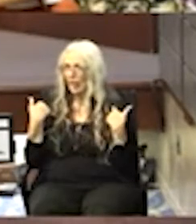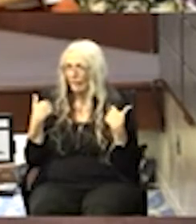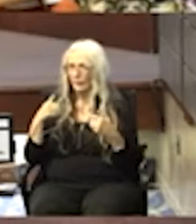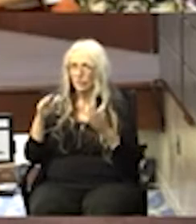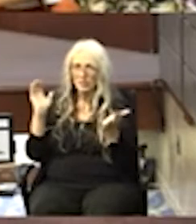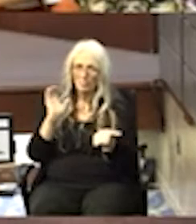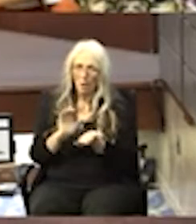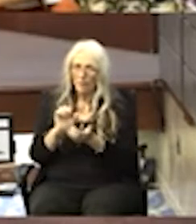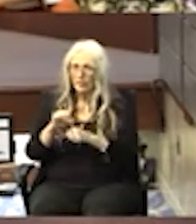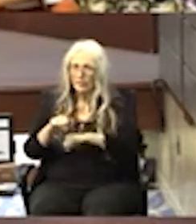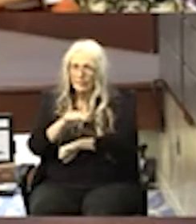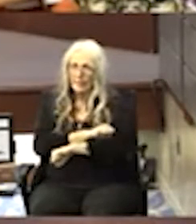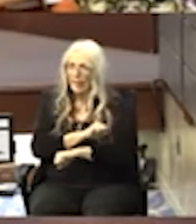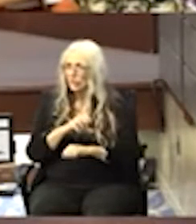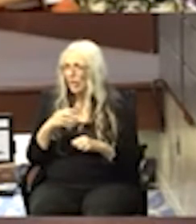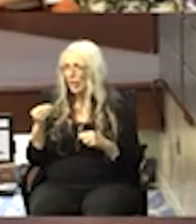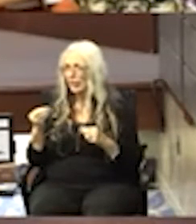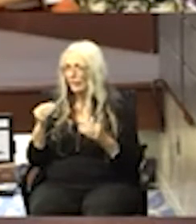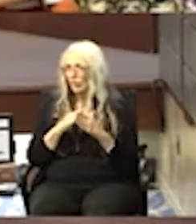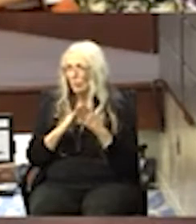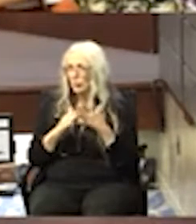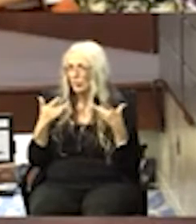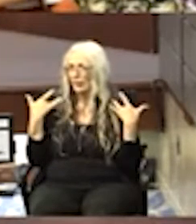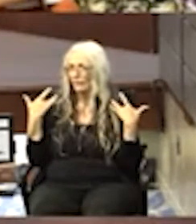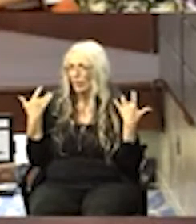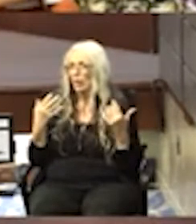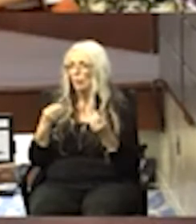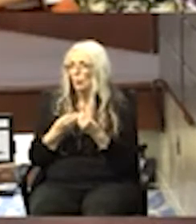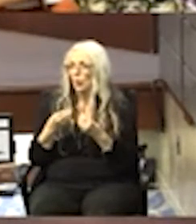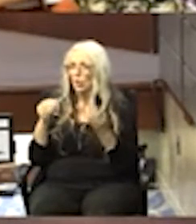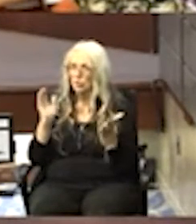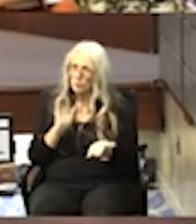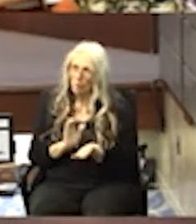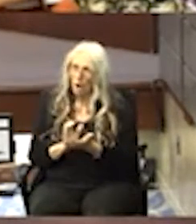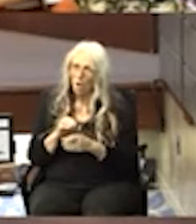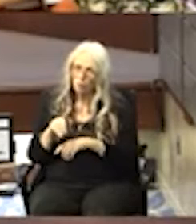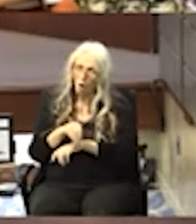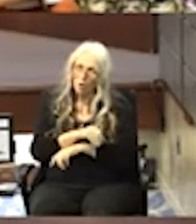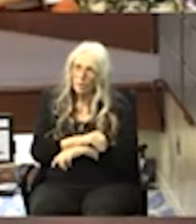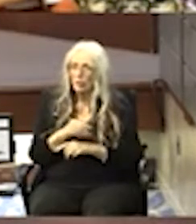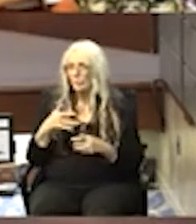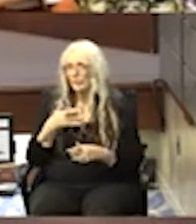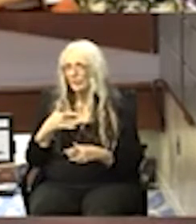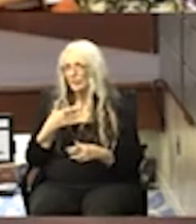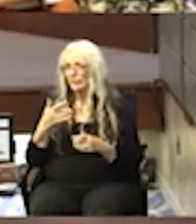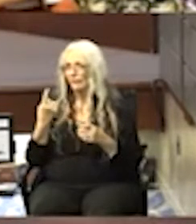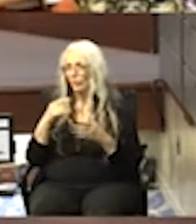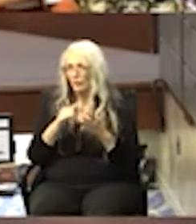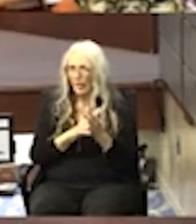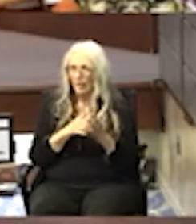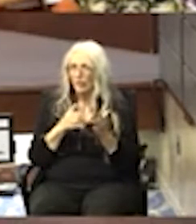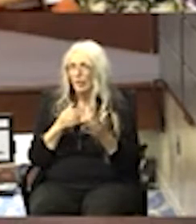stage to host community events in the background. Maybe some small gardens in this area. We want to be very sensitive to gardens and maintenance